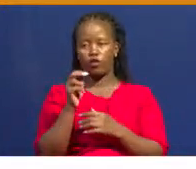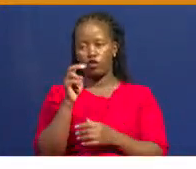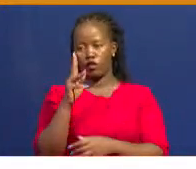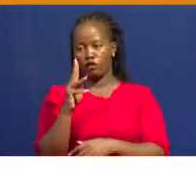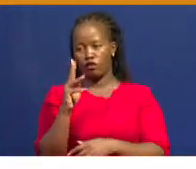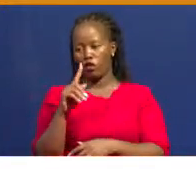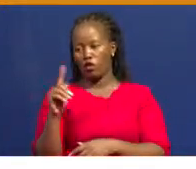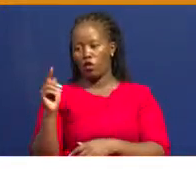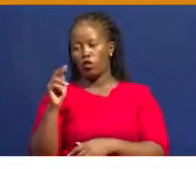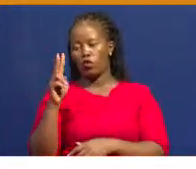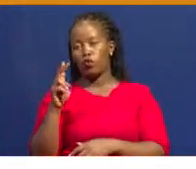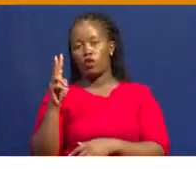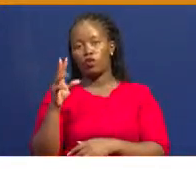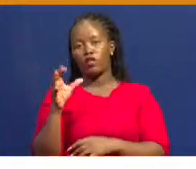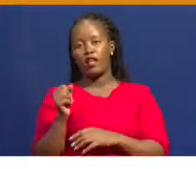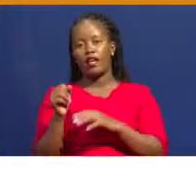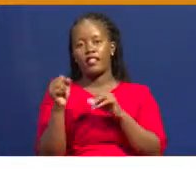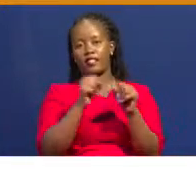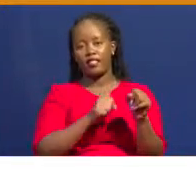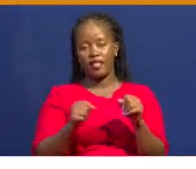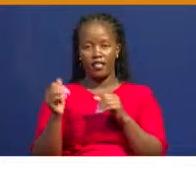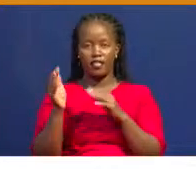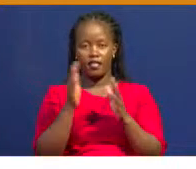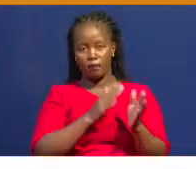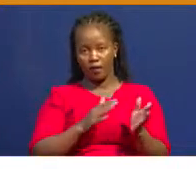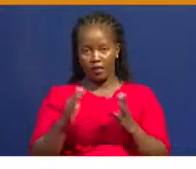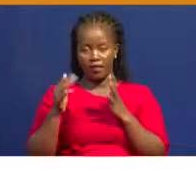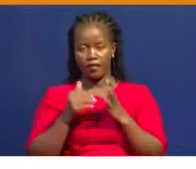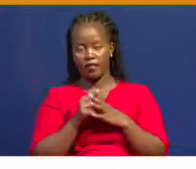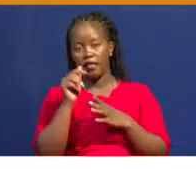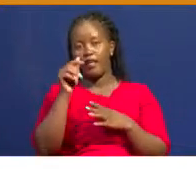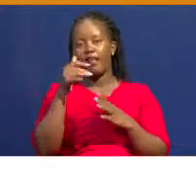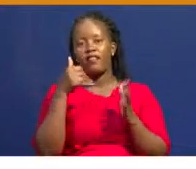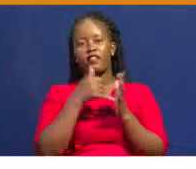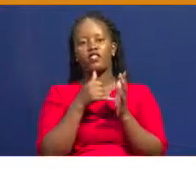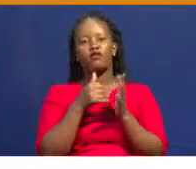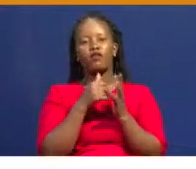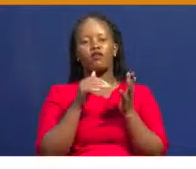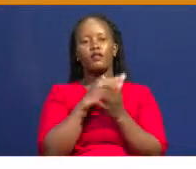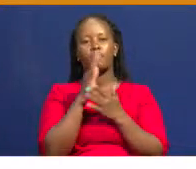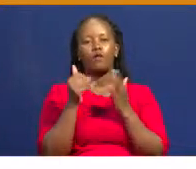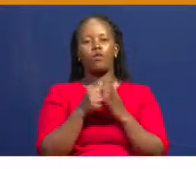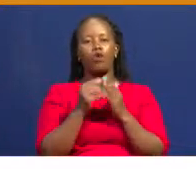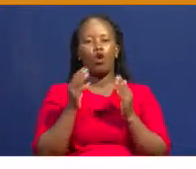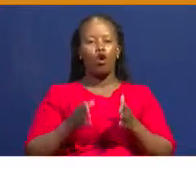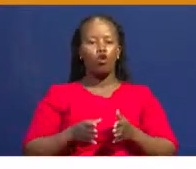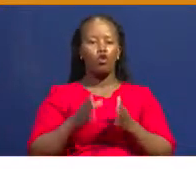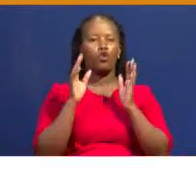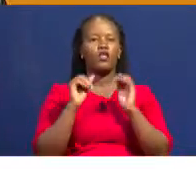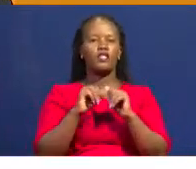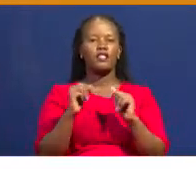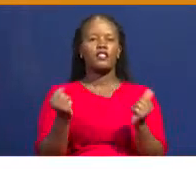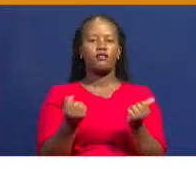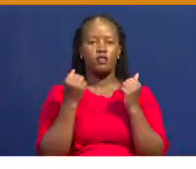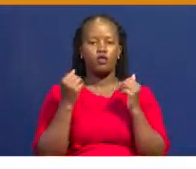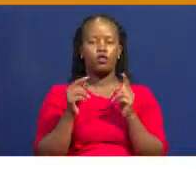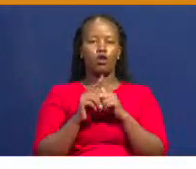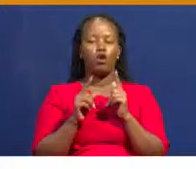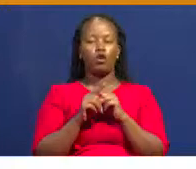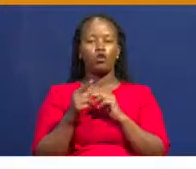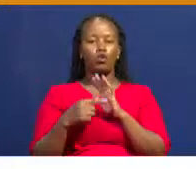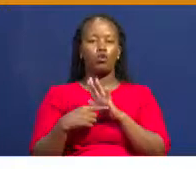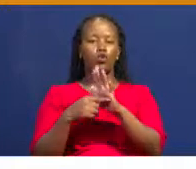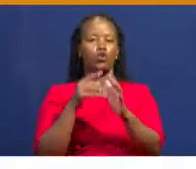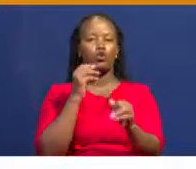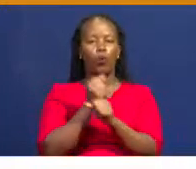Action Plan stipulates all the pillars of road safety and encompass the work and the support